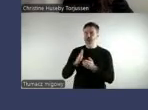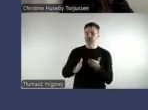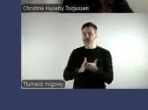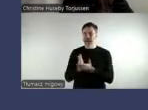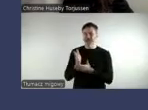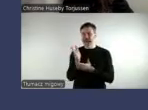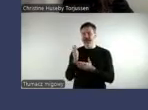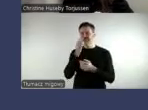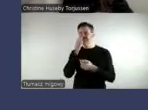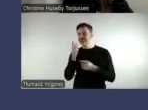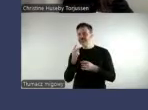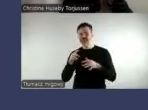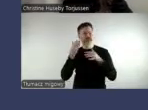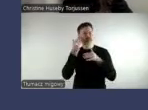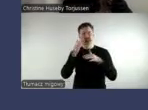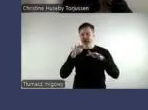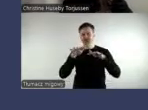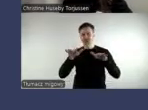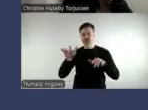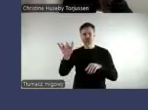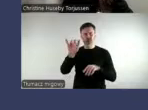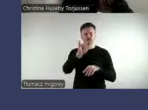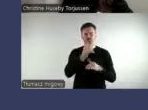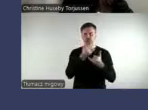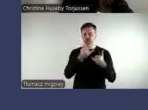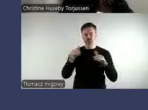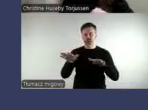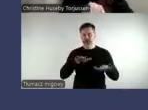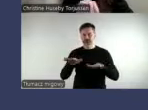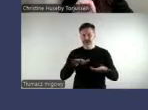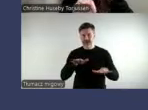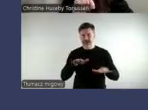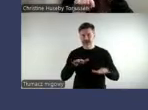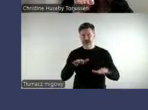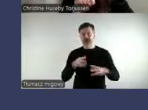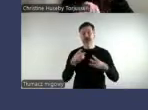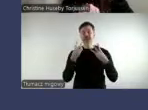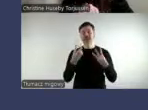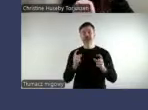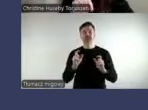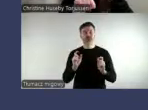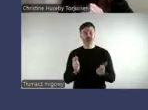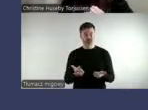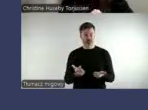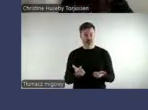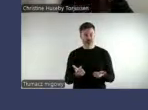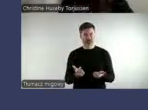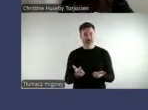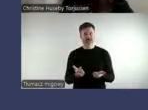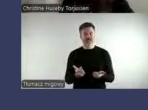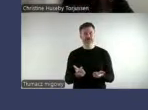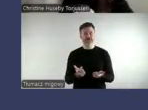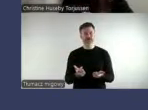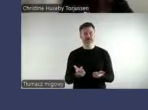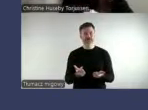having, the same fixed structure in crisis management from the national level to the regional and then to the local level.